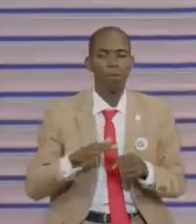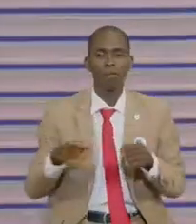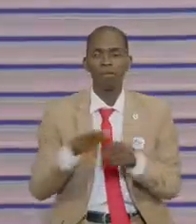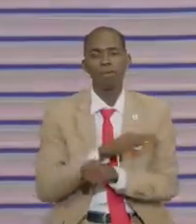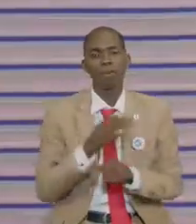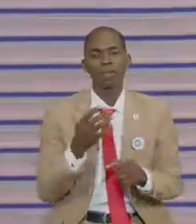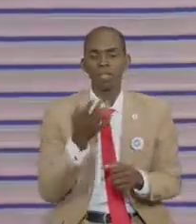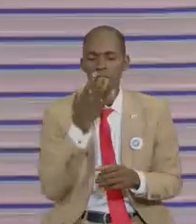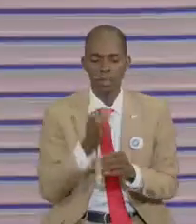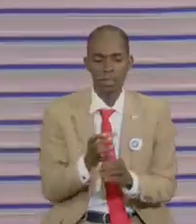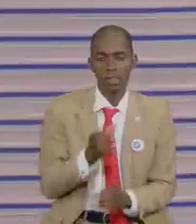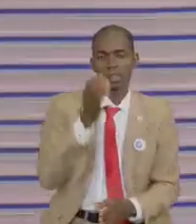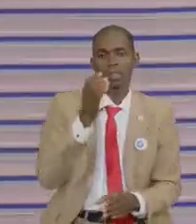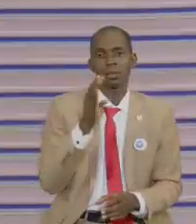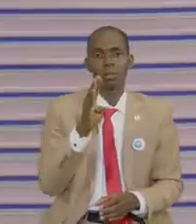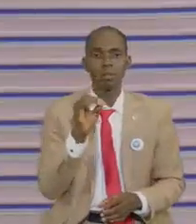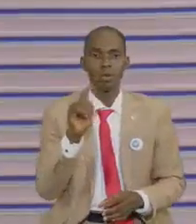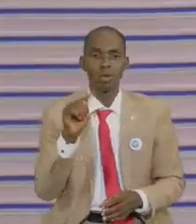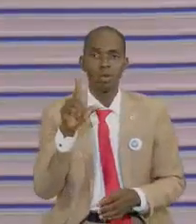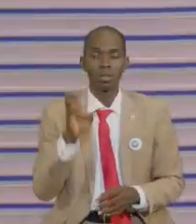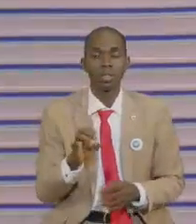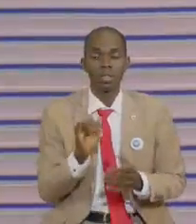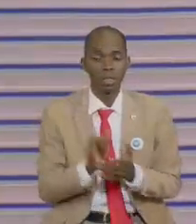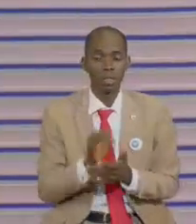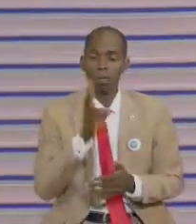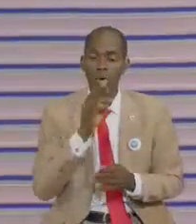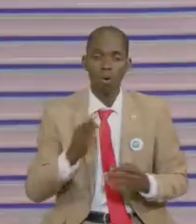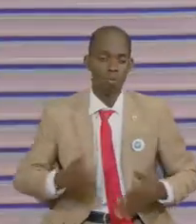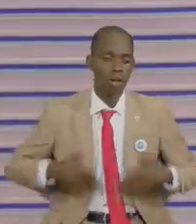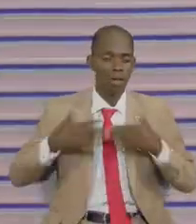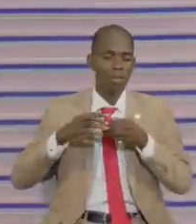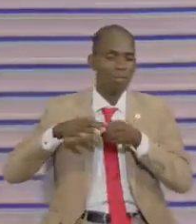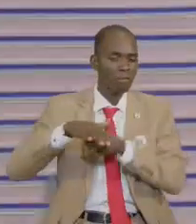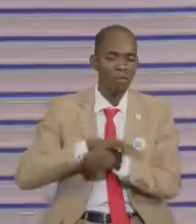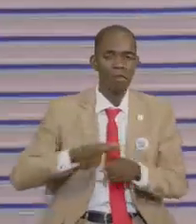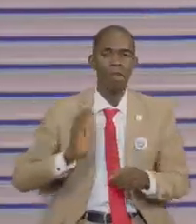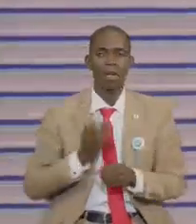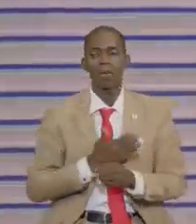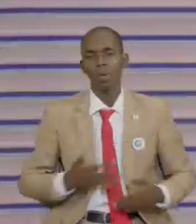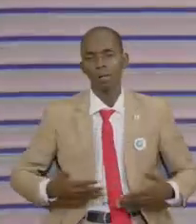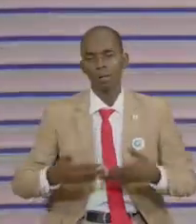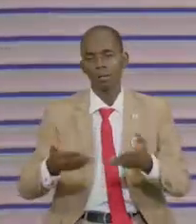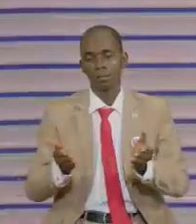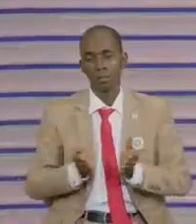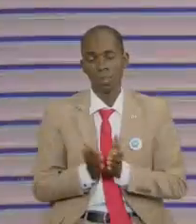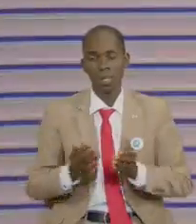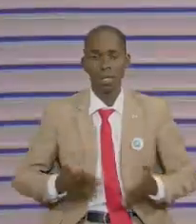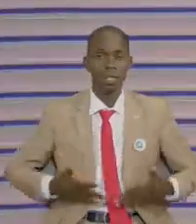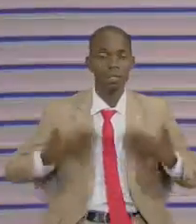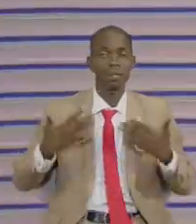That the water of life fills our vessel. The water of life fills our